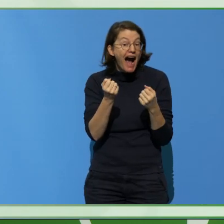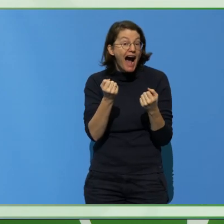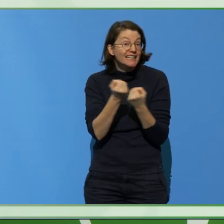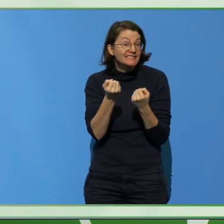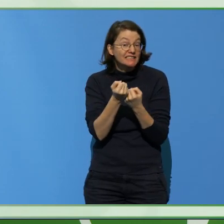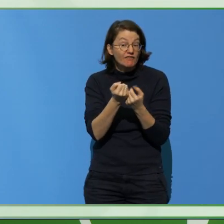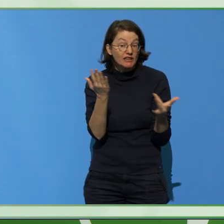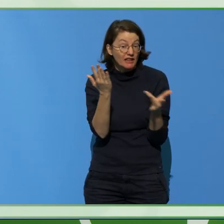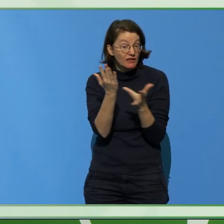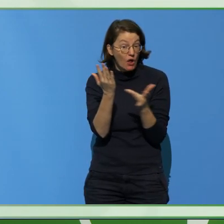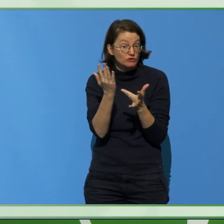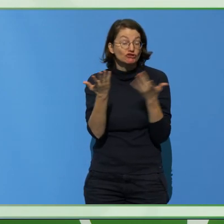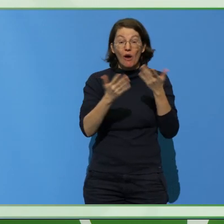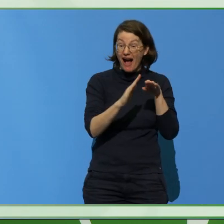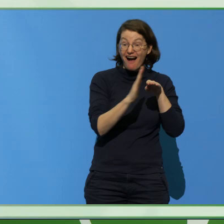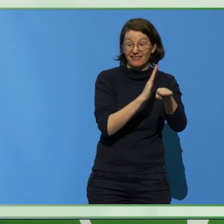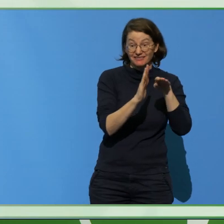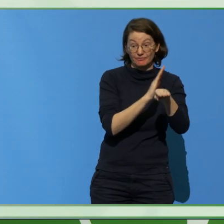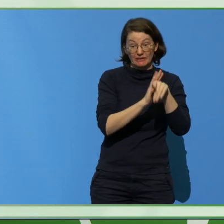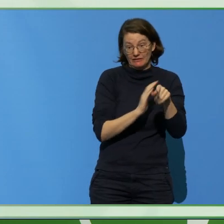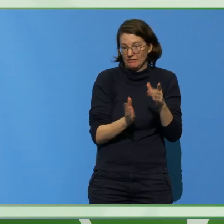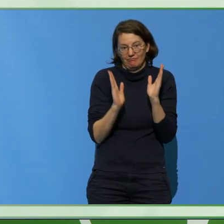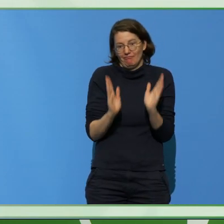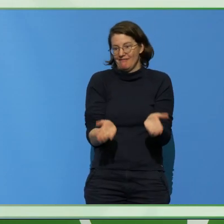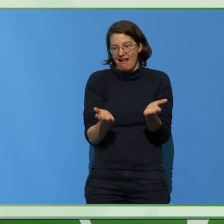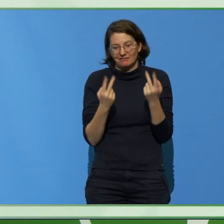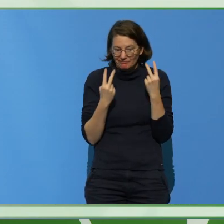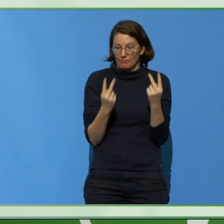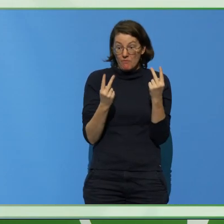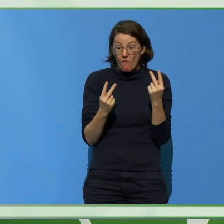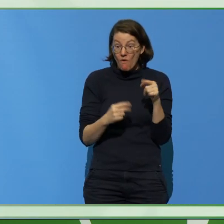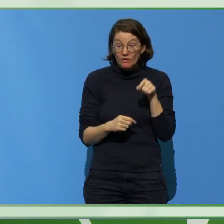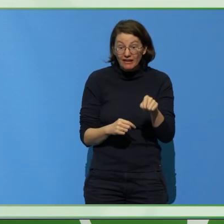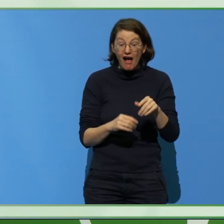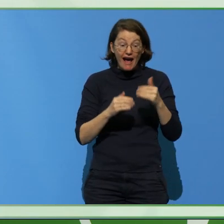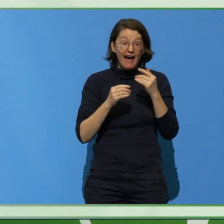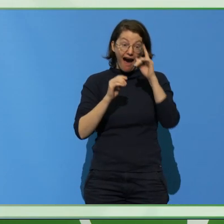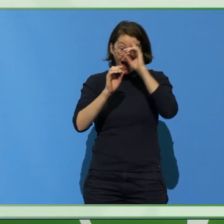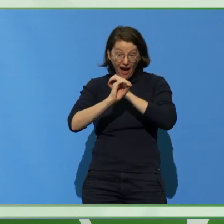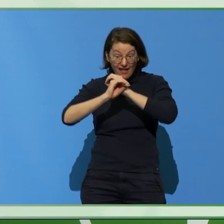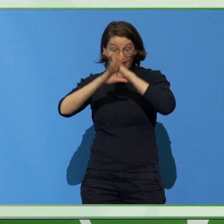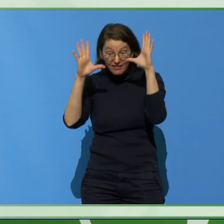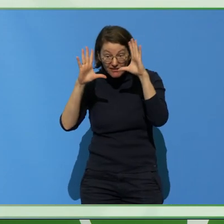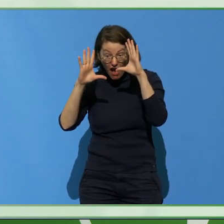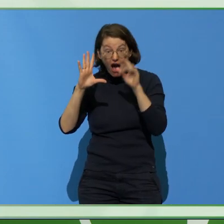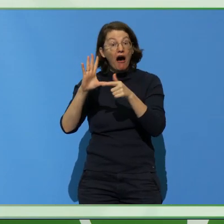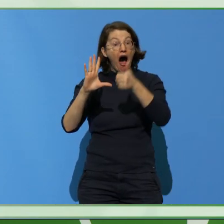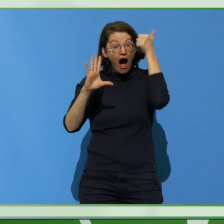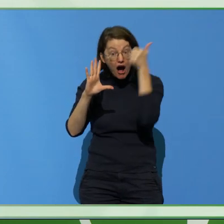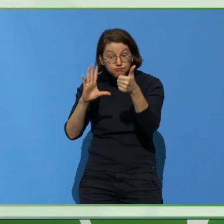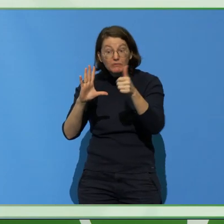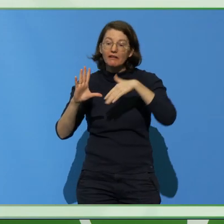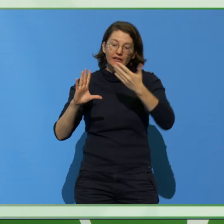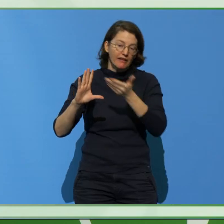increasingly now working with technology companies beyond assistive technology to help them think about accessibility and